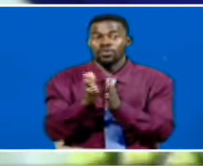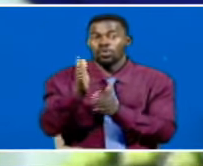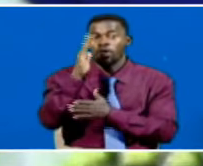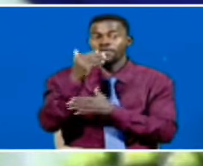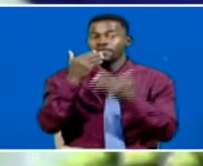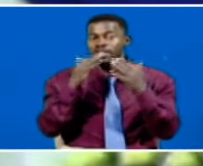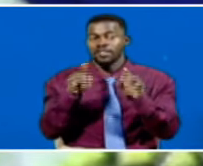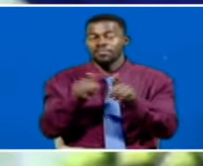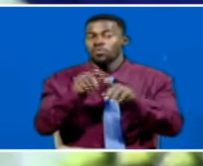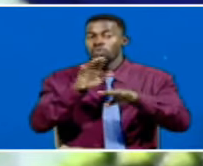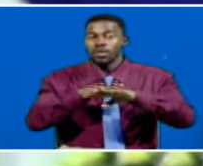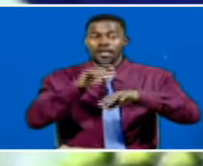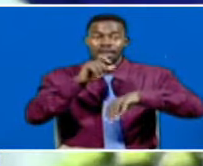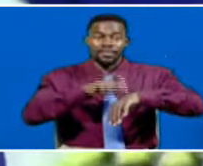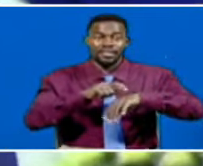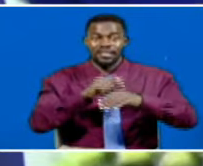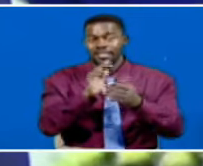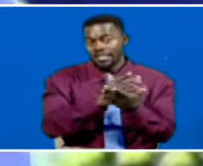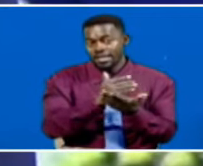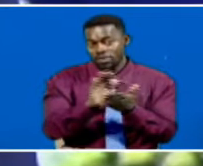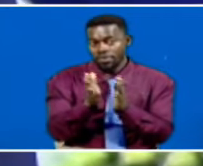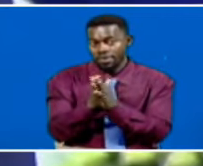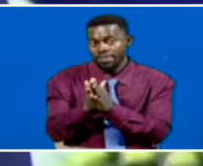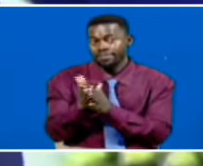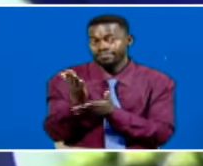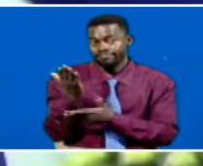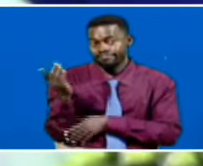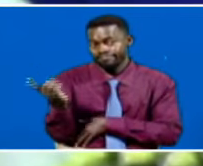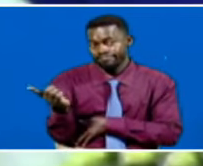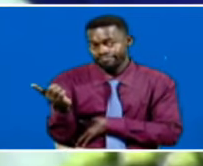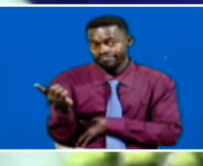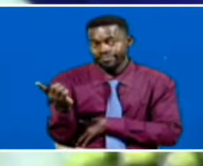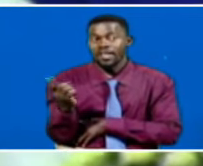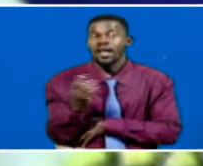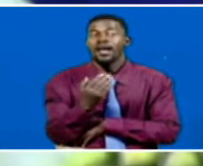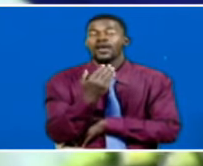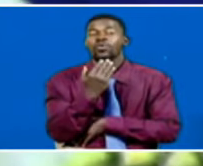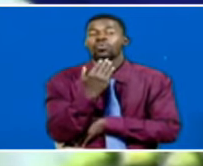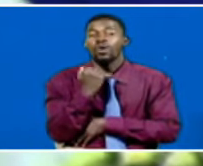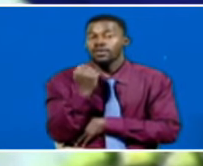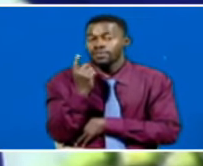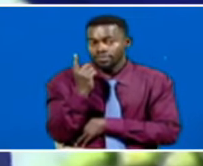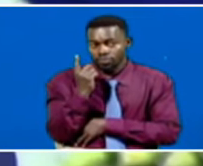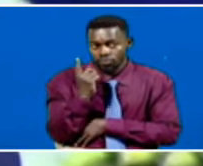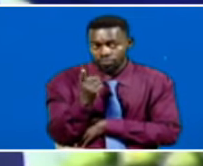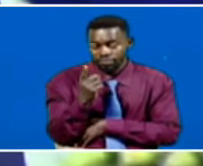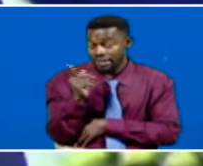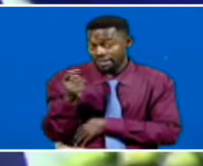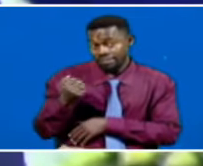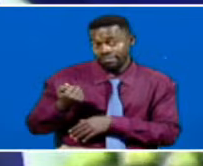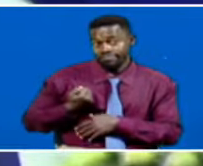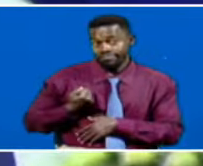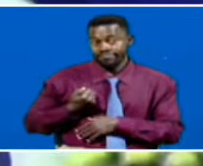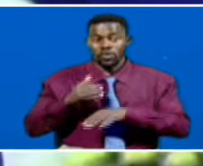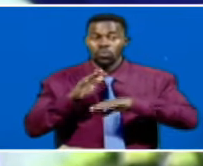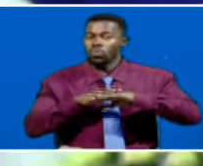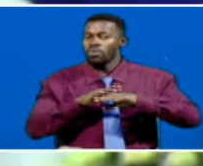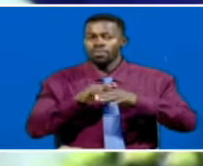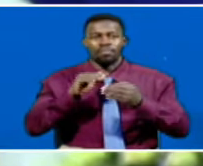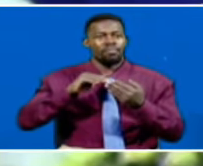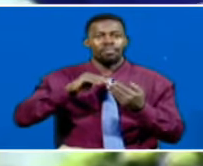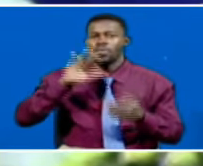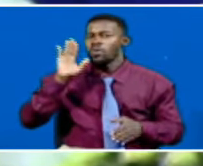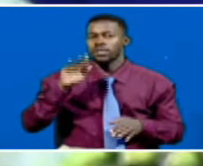shared. Auntie June was a cheerful and fun-loving lady. She was full of life,